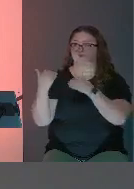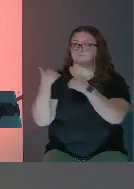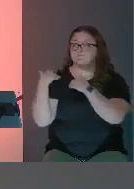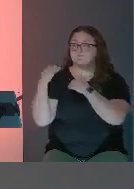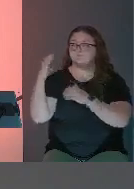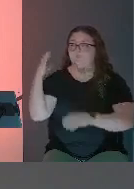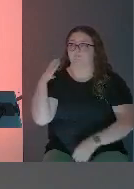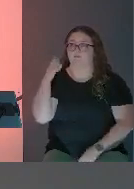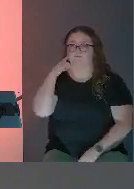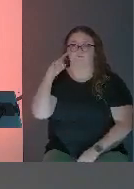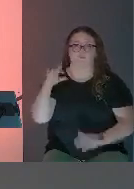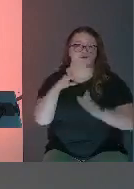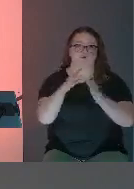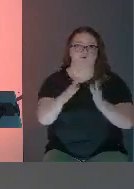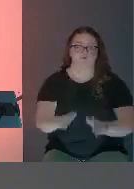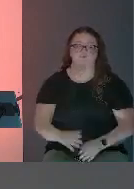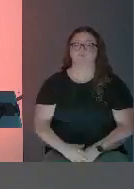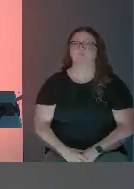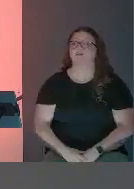interesting